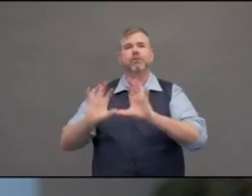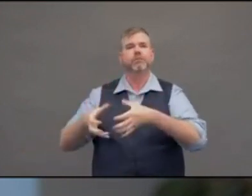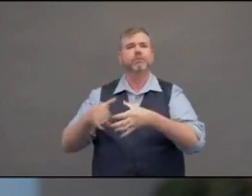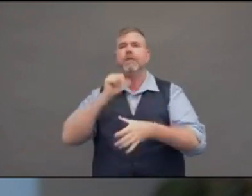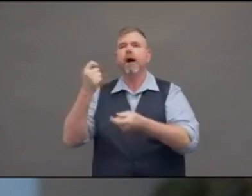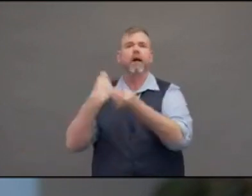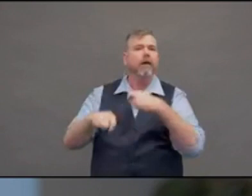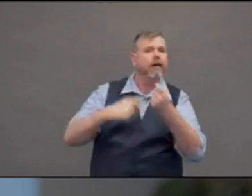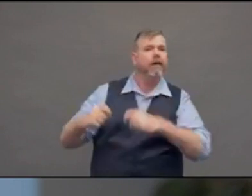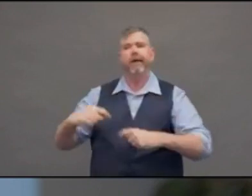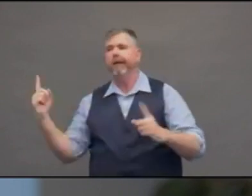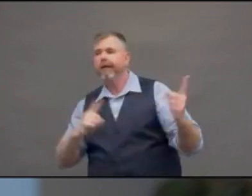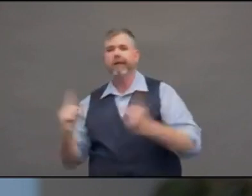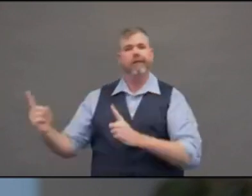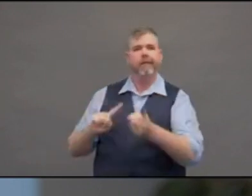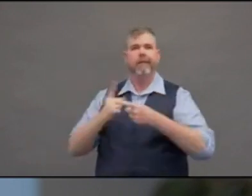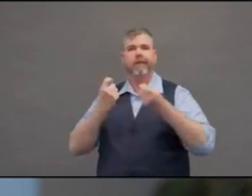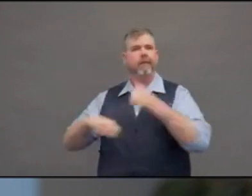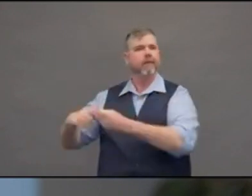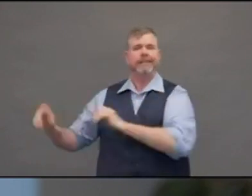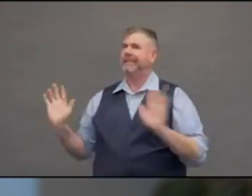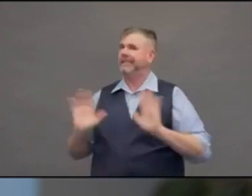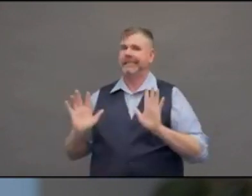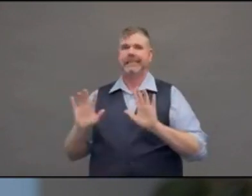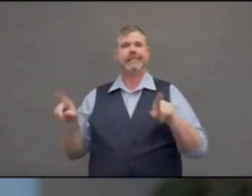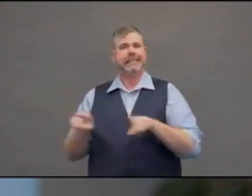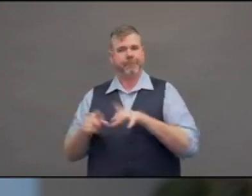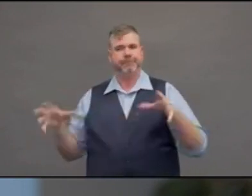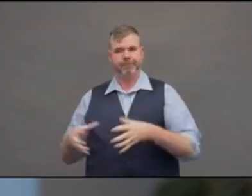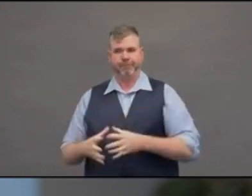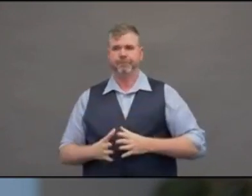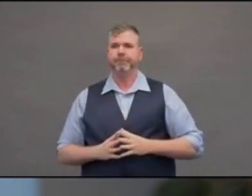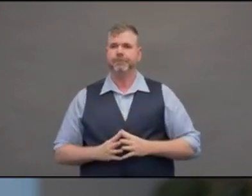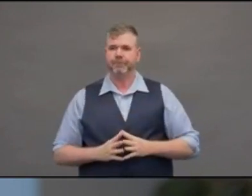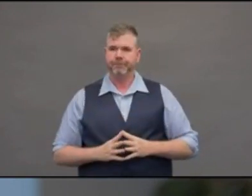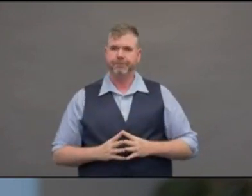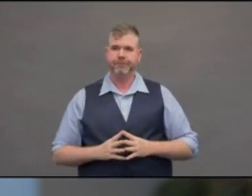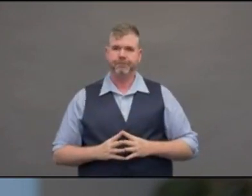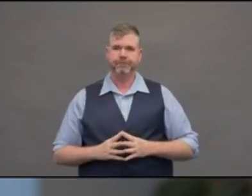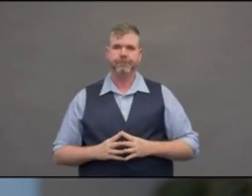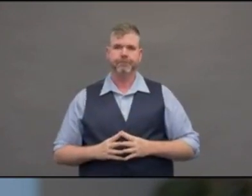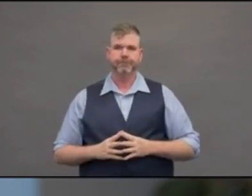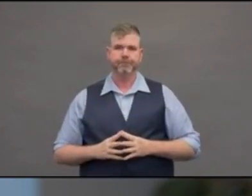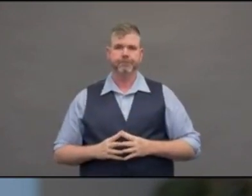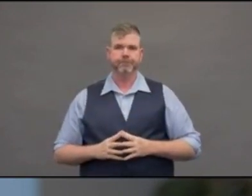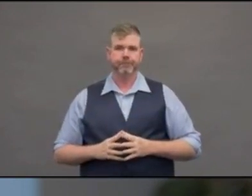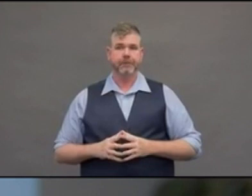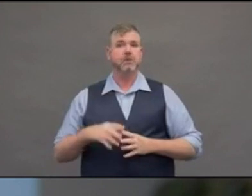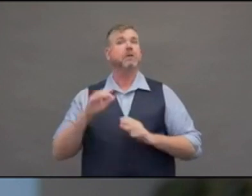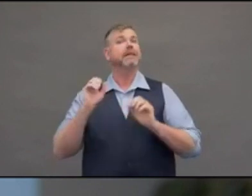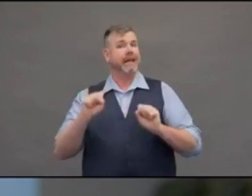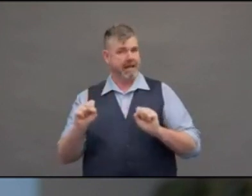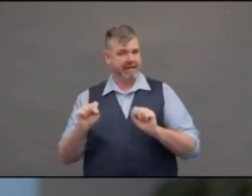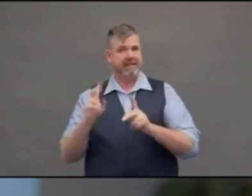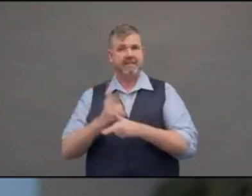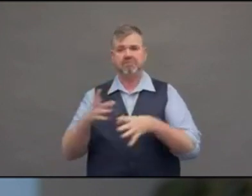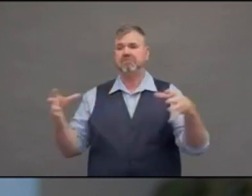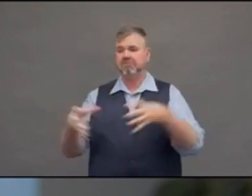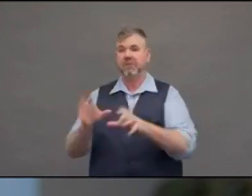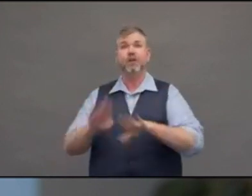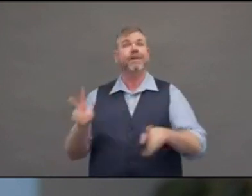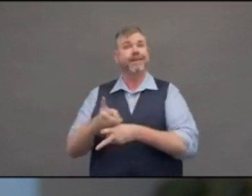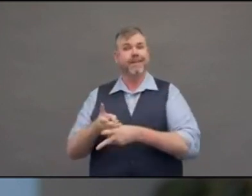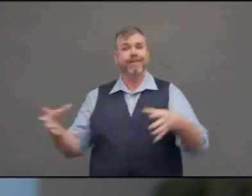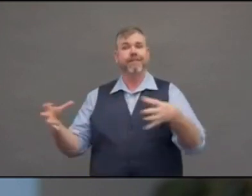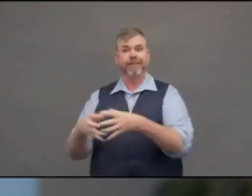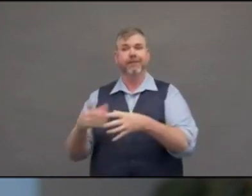spread. And so keeping that stable group of 12 ensures that if there is a COVID infection, that it's